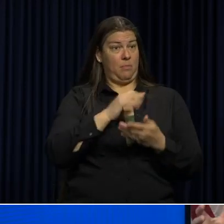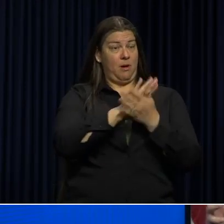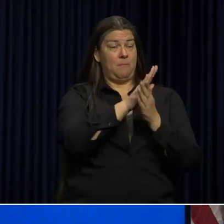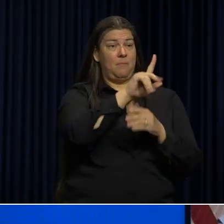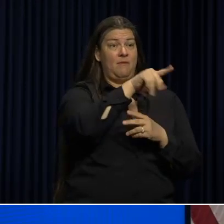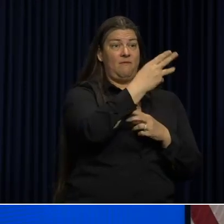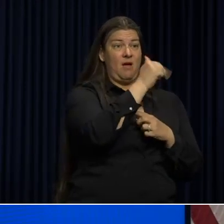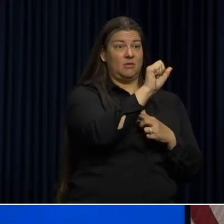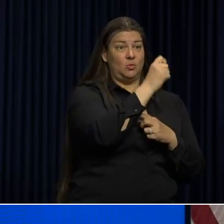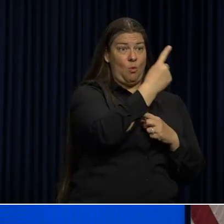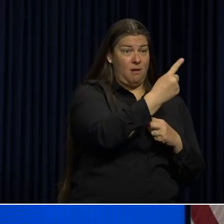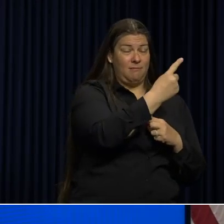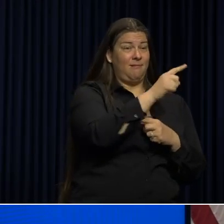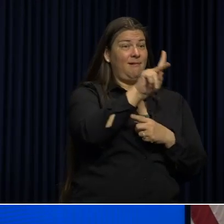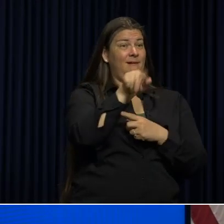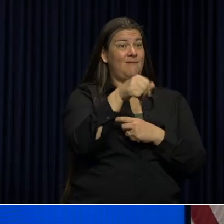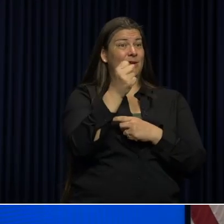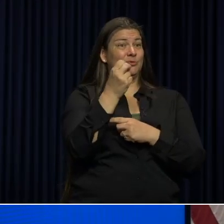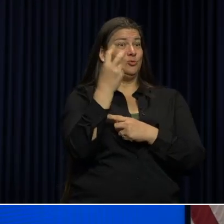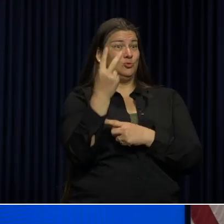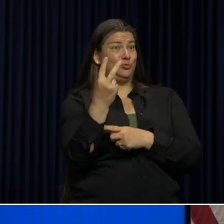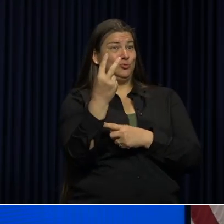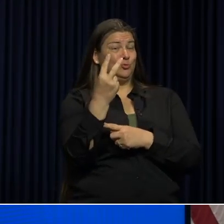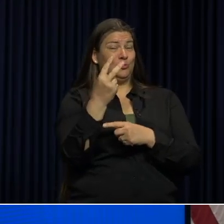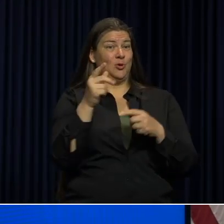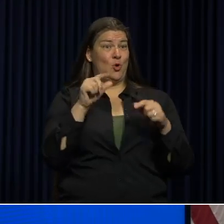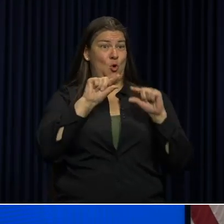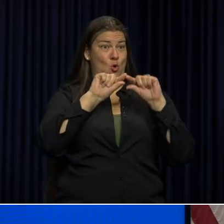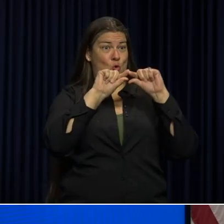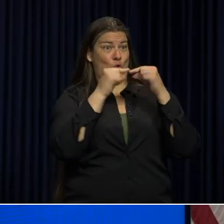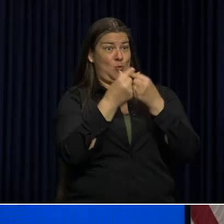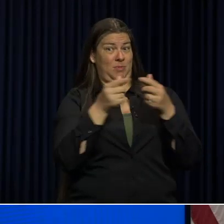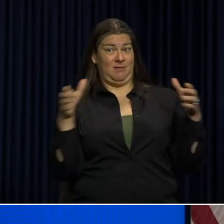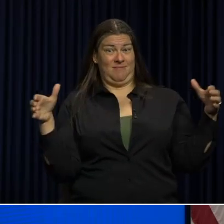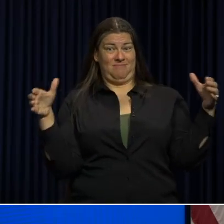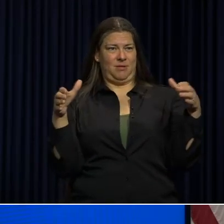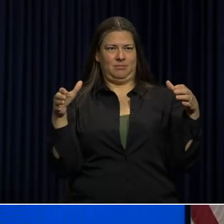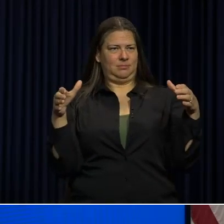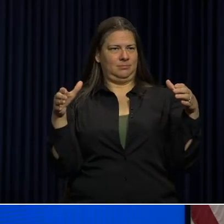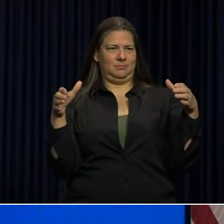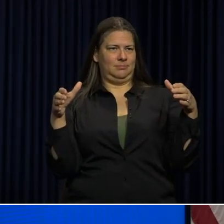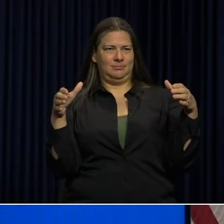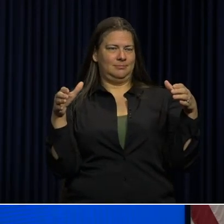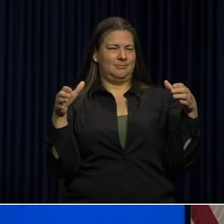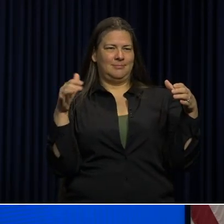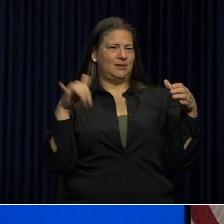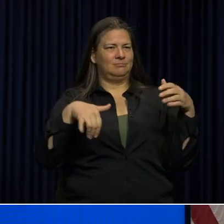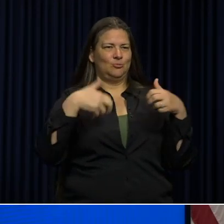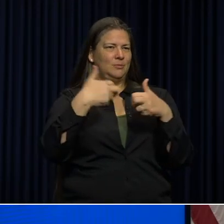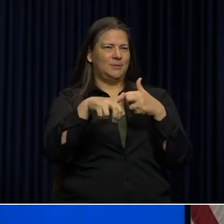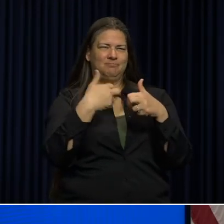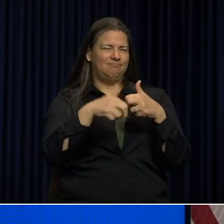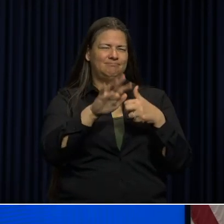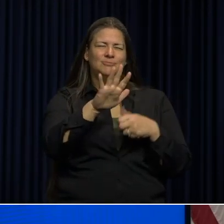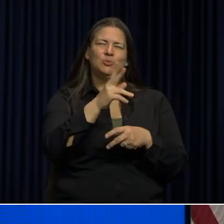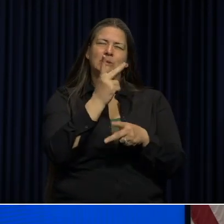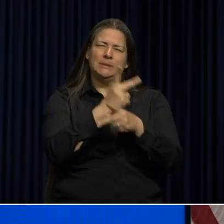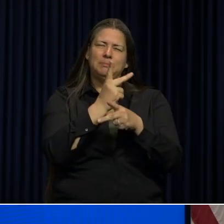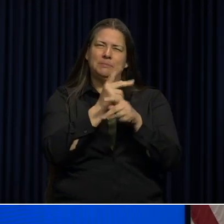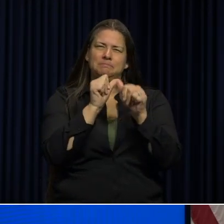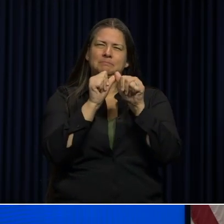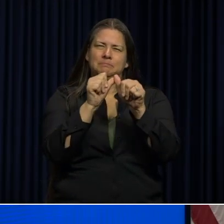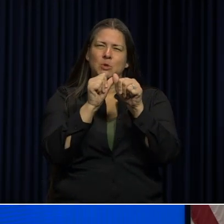phase 2, big group gatherings are going to be a real problem. So let's continue to use these